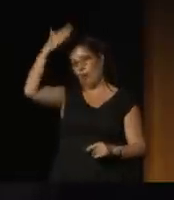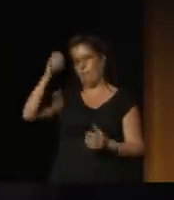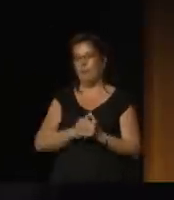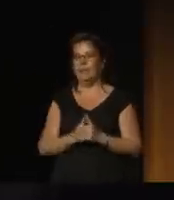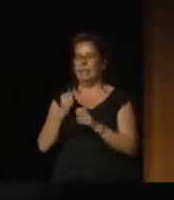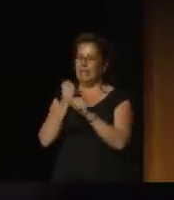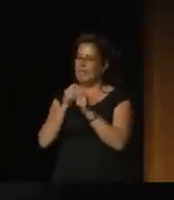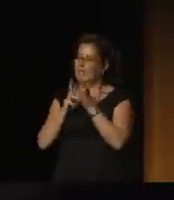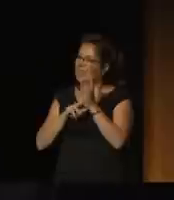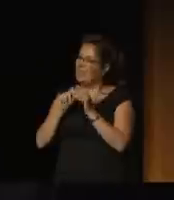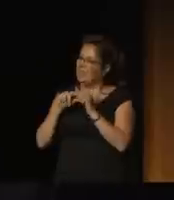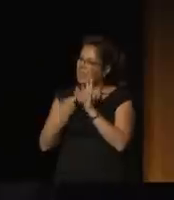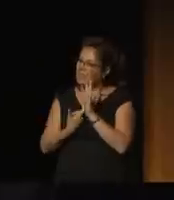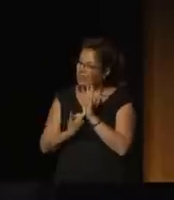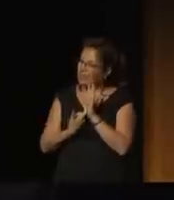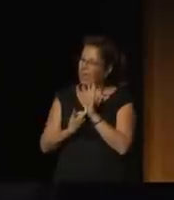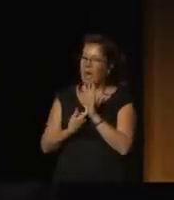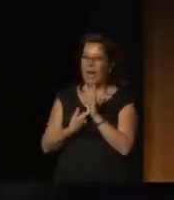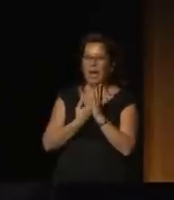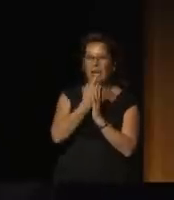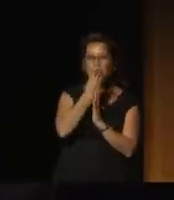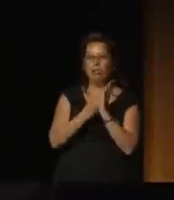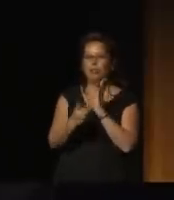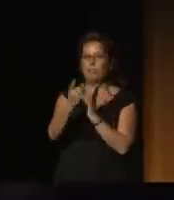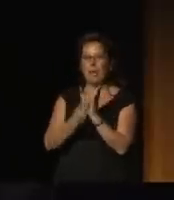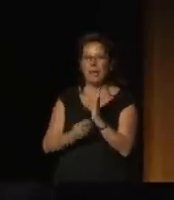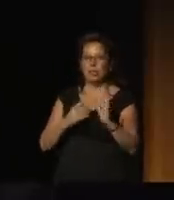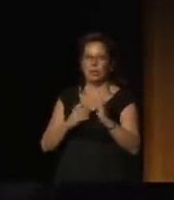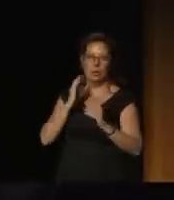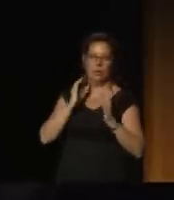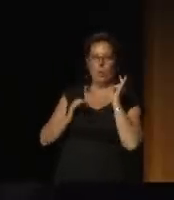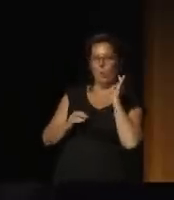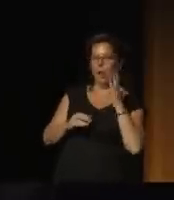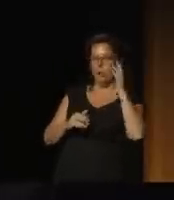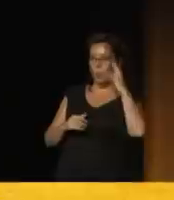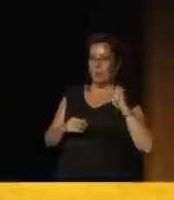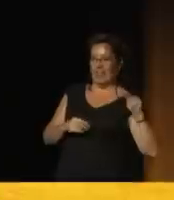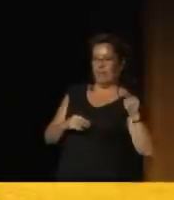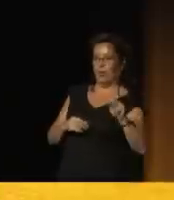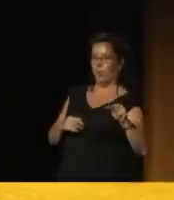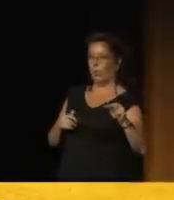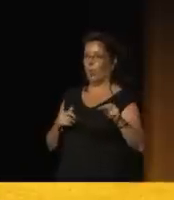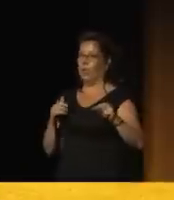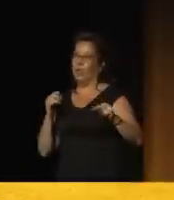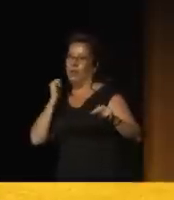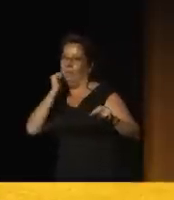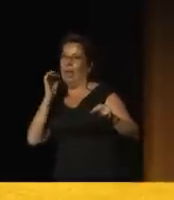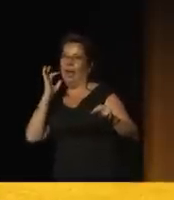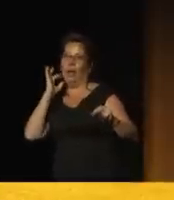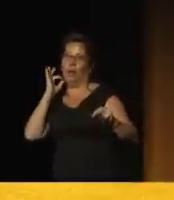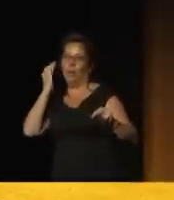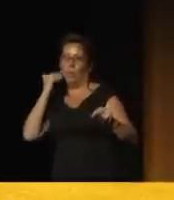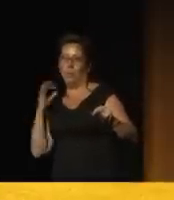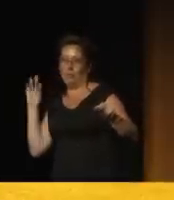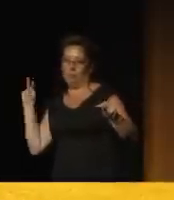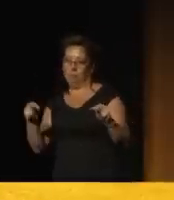discrimination, colorism, whatever, within gender. White women see things one way, women of color another. Nowhere was that more stark than in